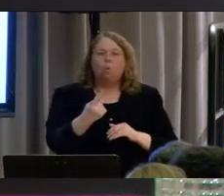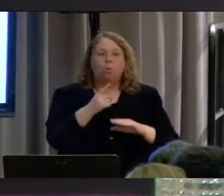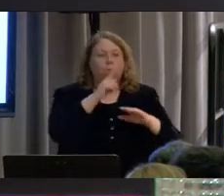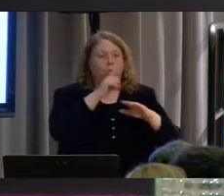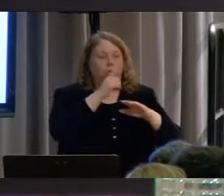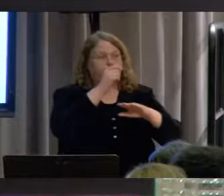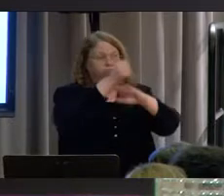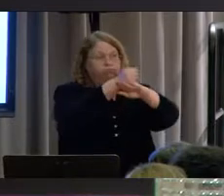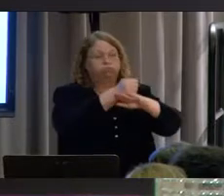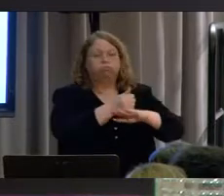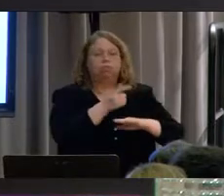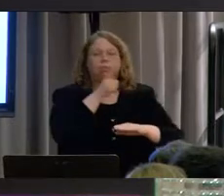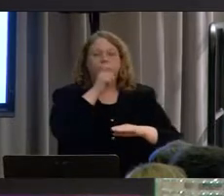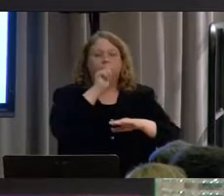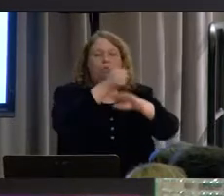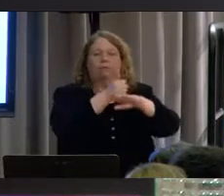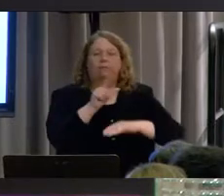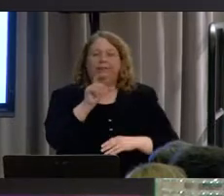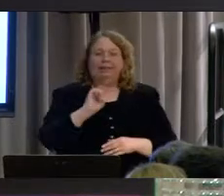say, which is Lee.